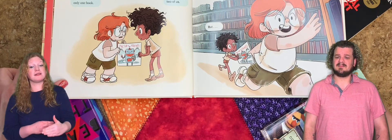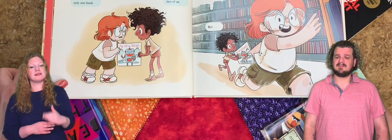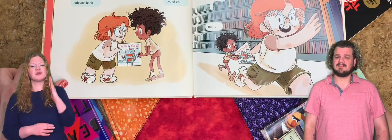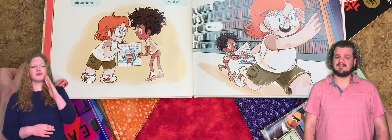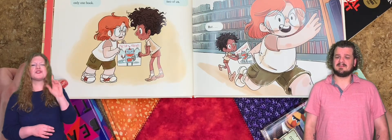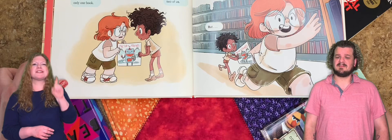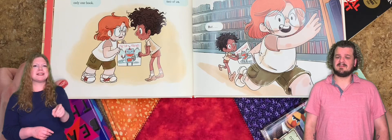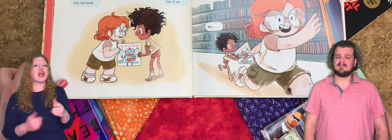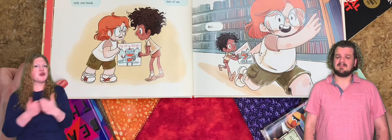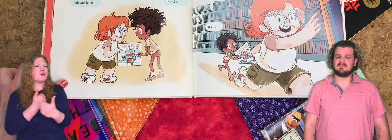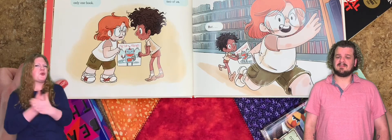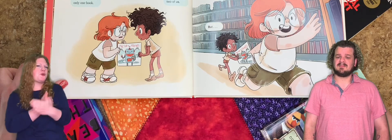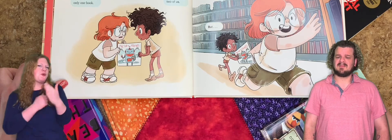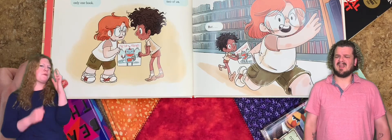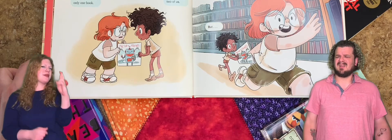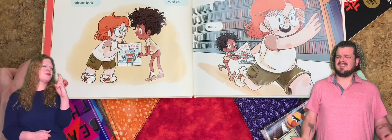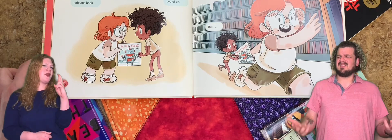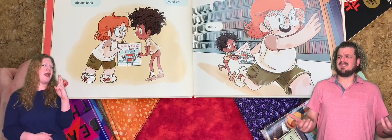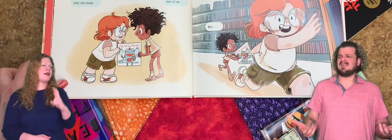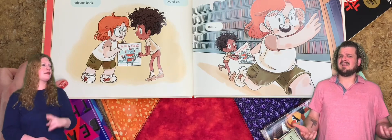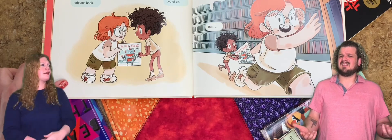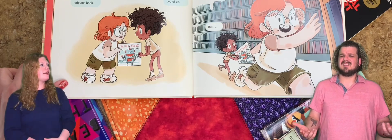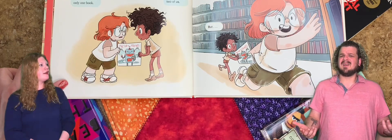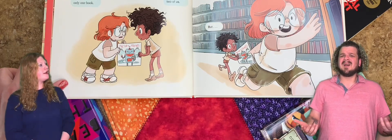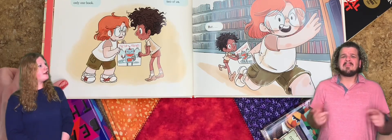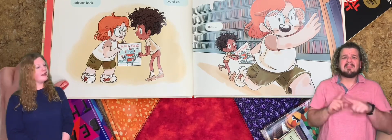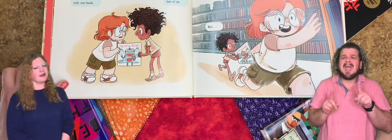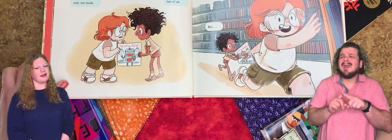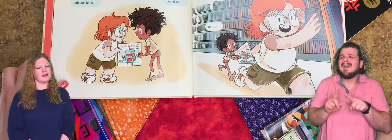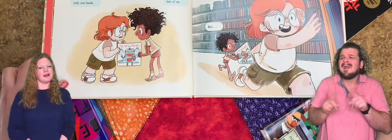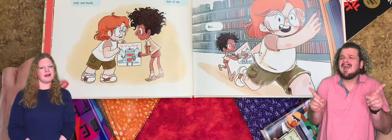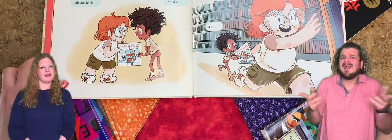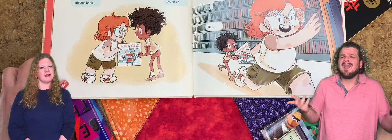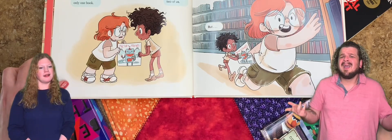then, you just need a new best friend. But...